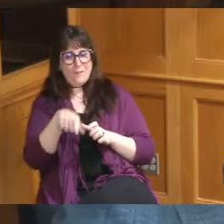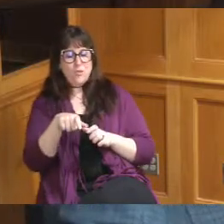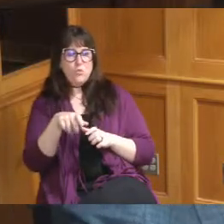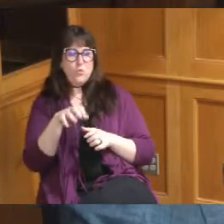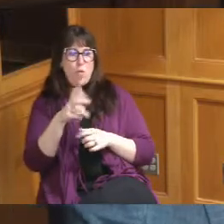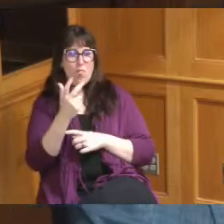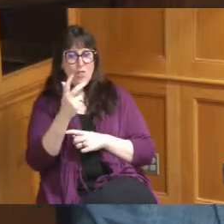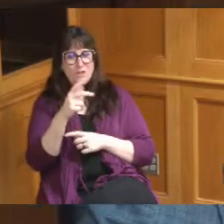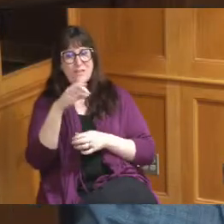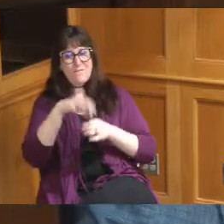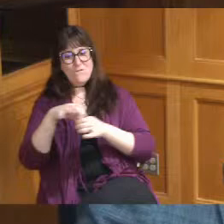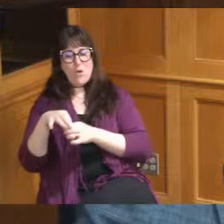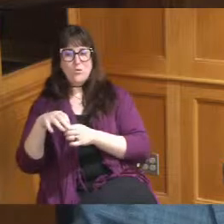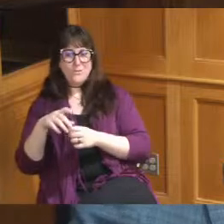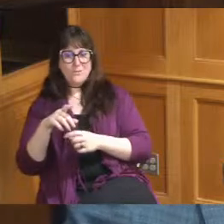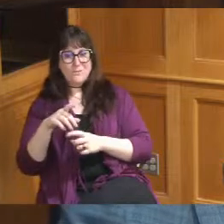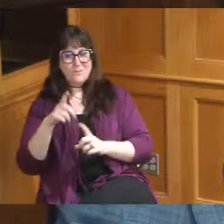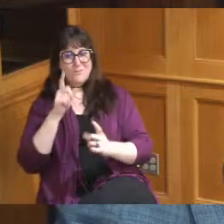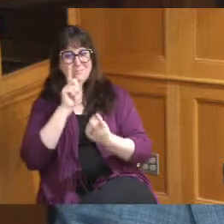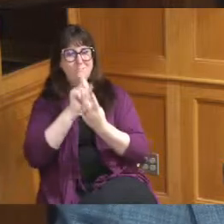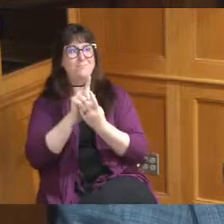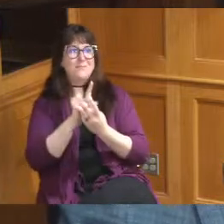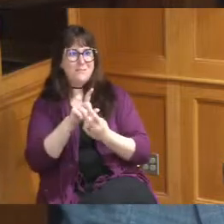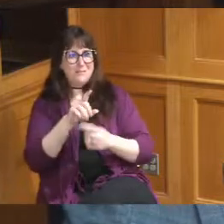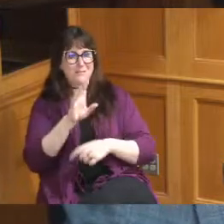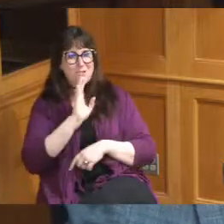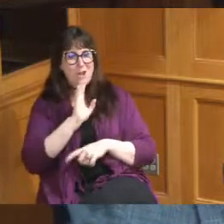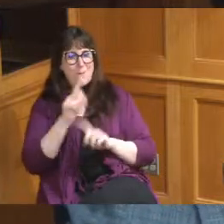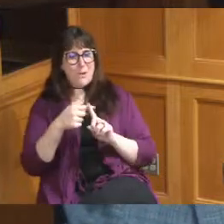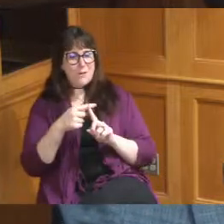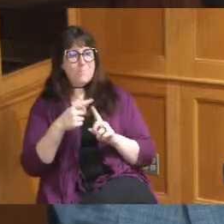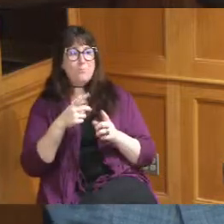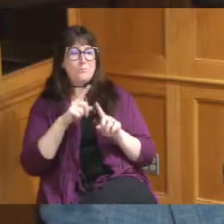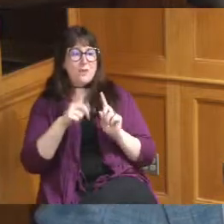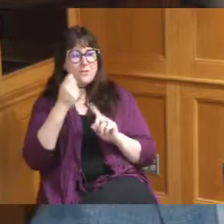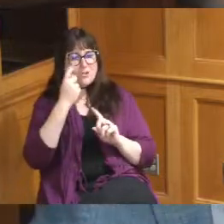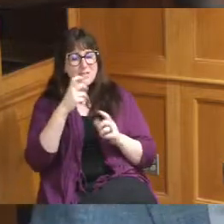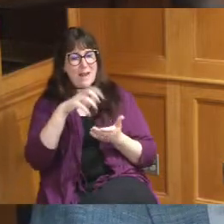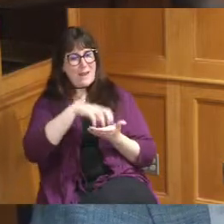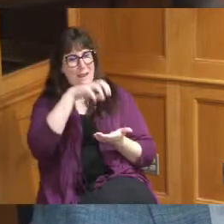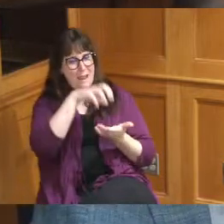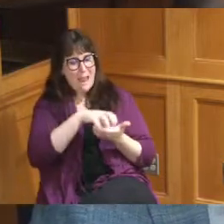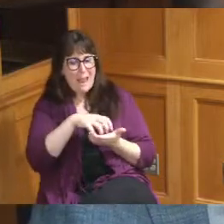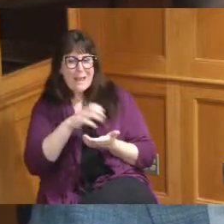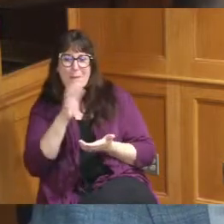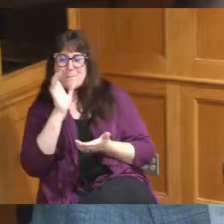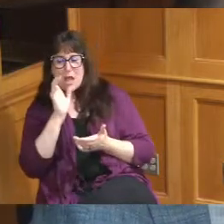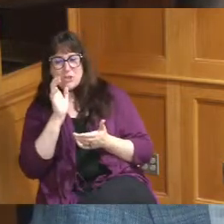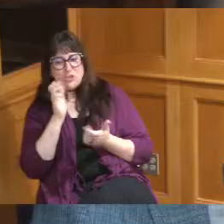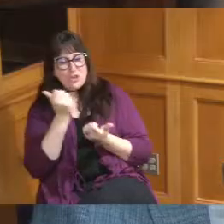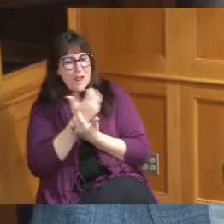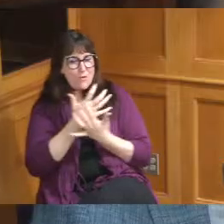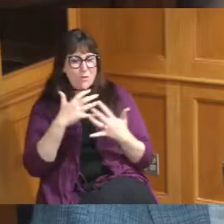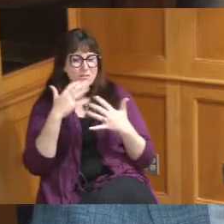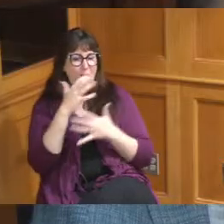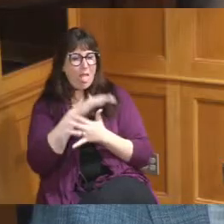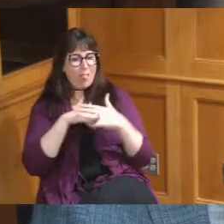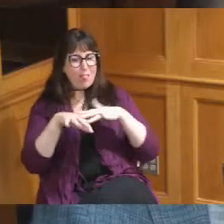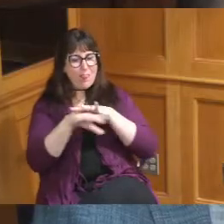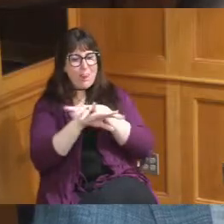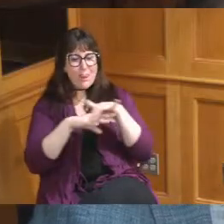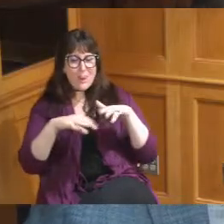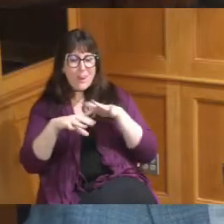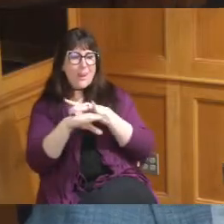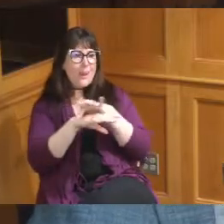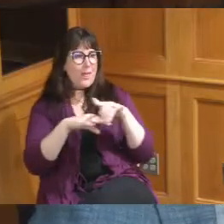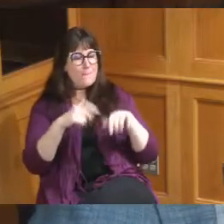My concern is that I don't want to have this big cake and punch and everybody is, Medicaid's getting